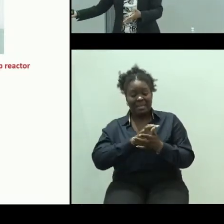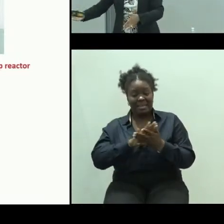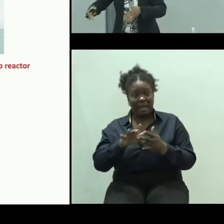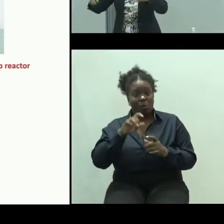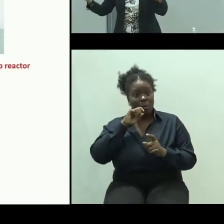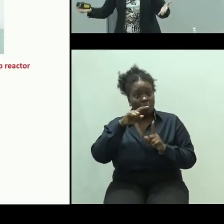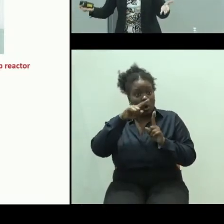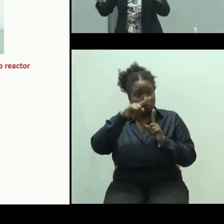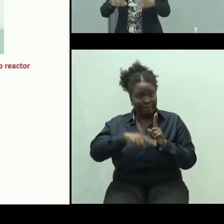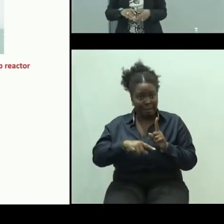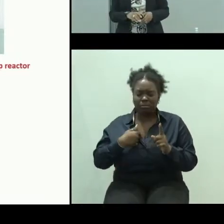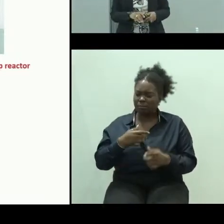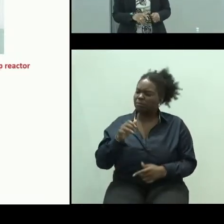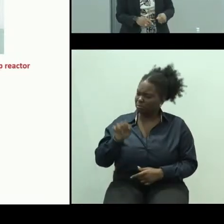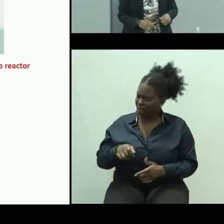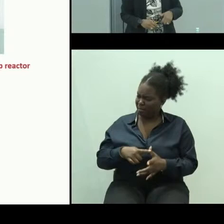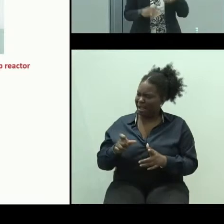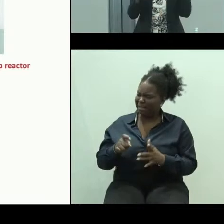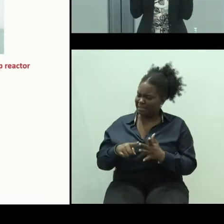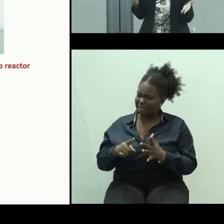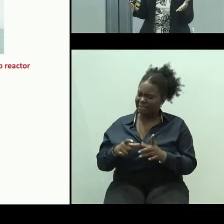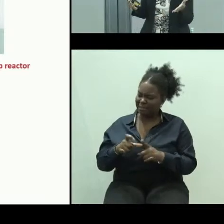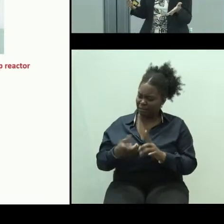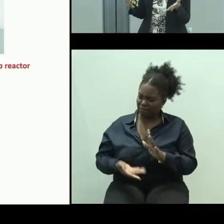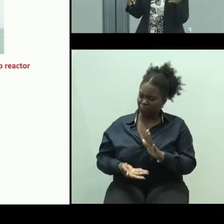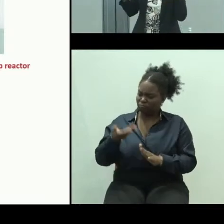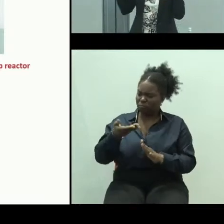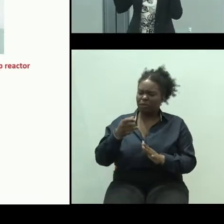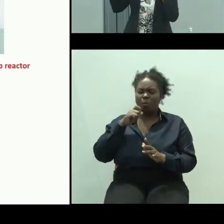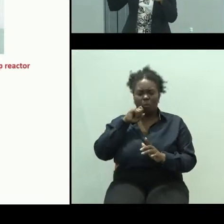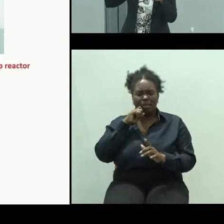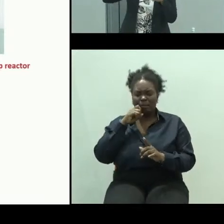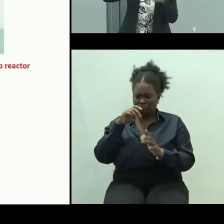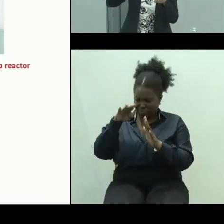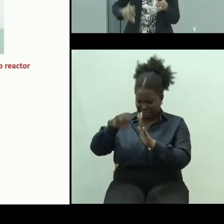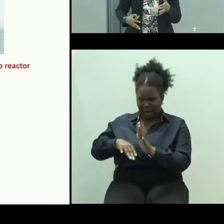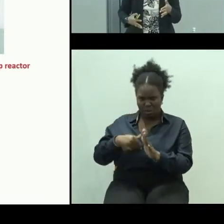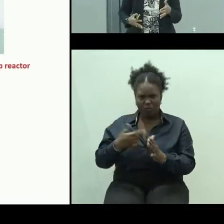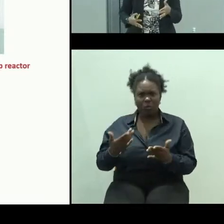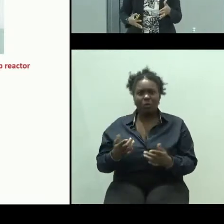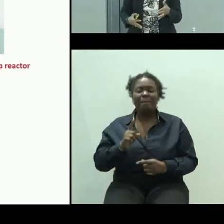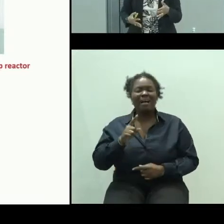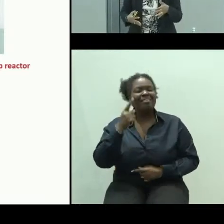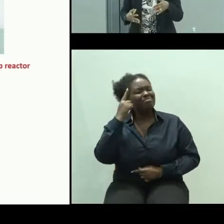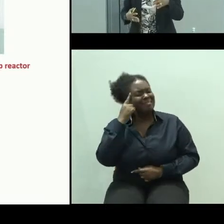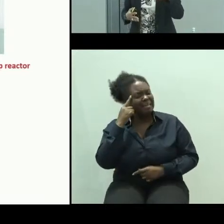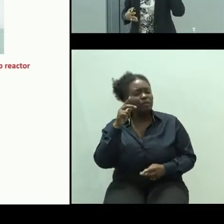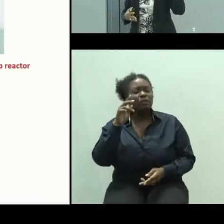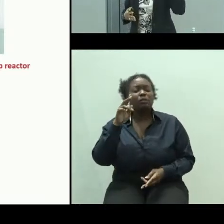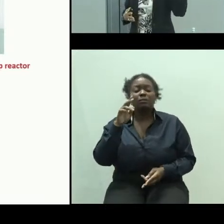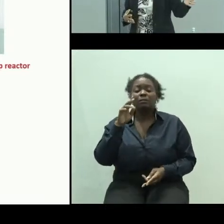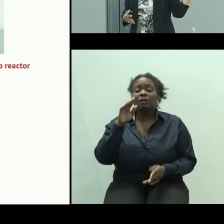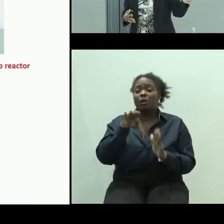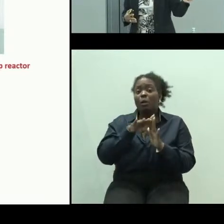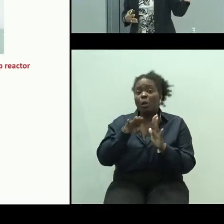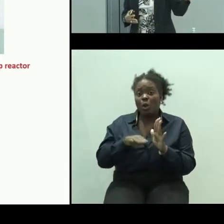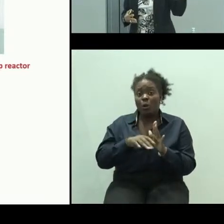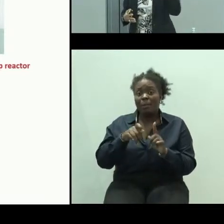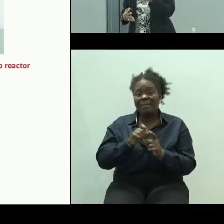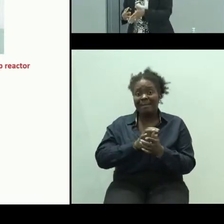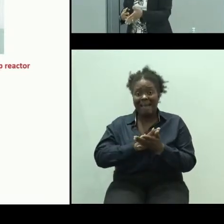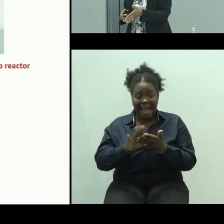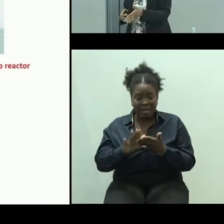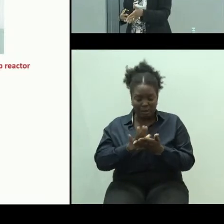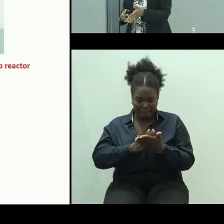acid, right? You make a lot of acid, the pH is going to go down. And then he says, well, I think it's the low pH that's actually causing the cells